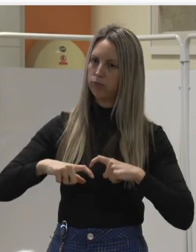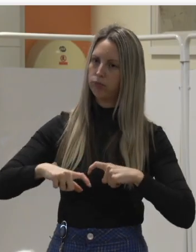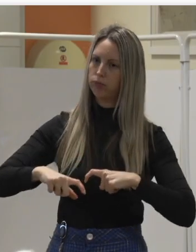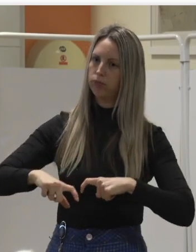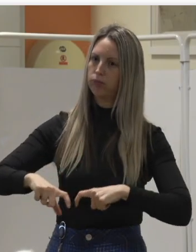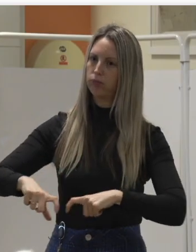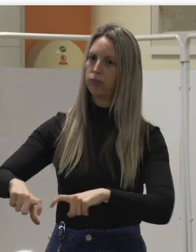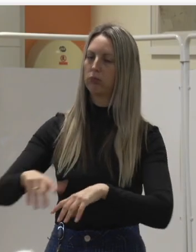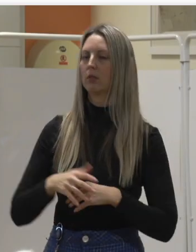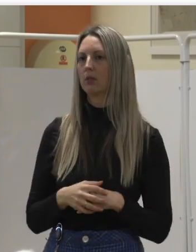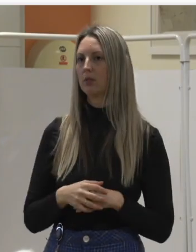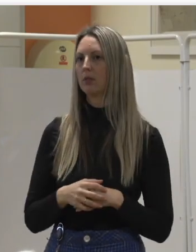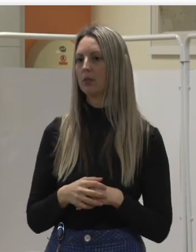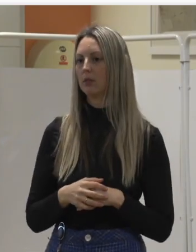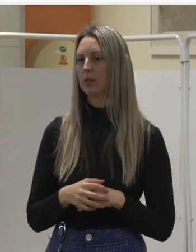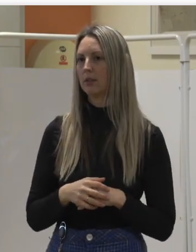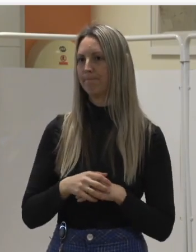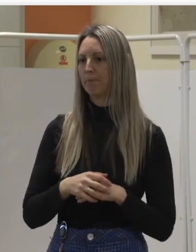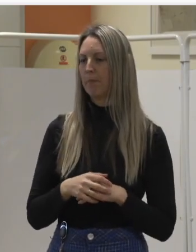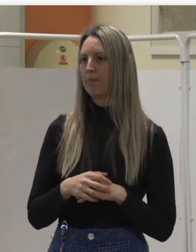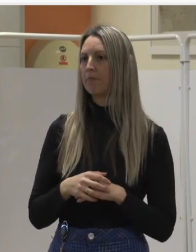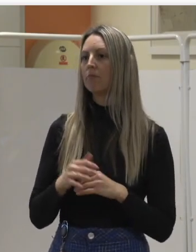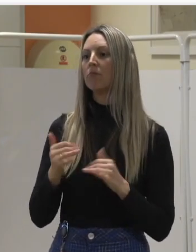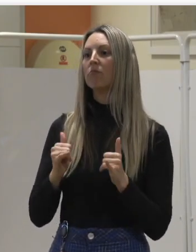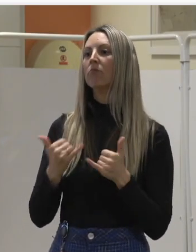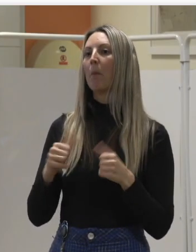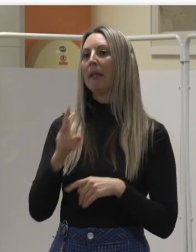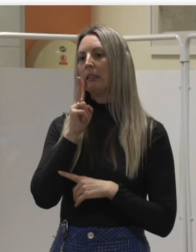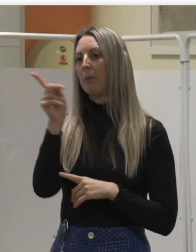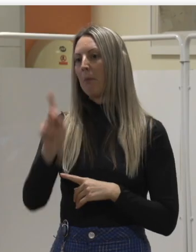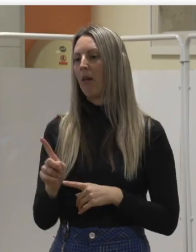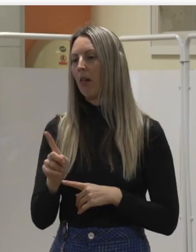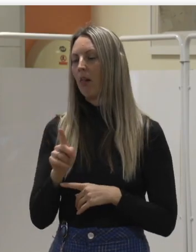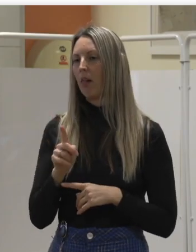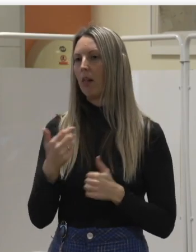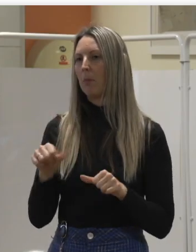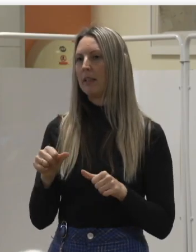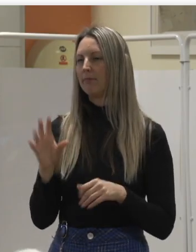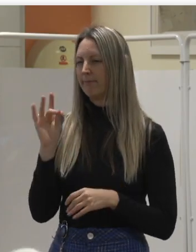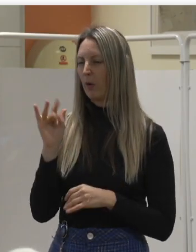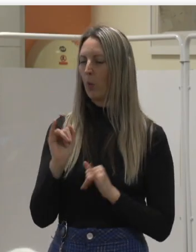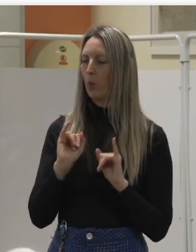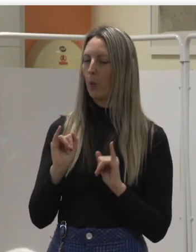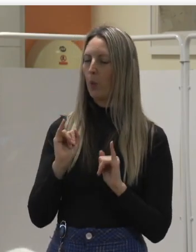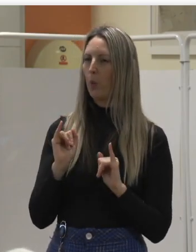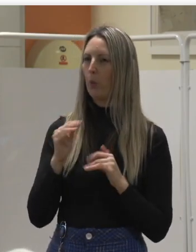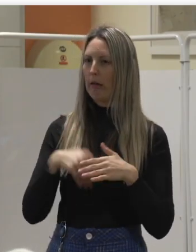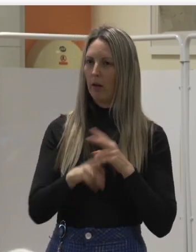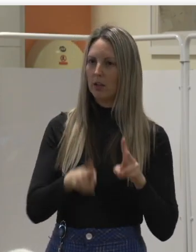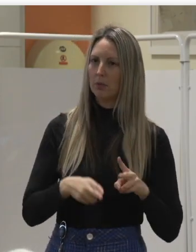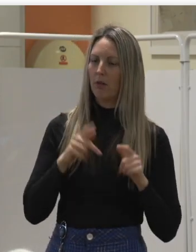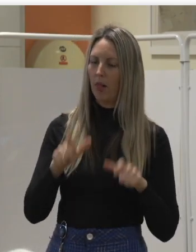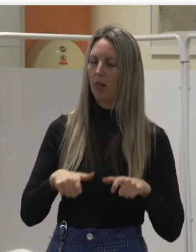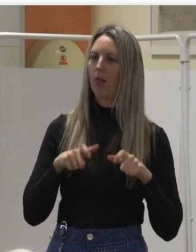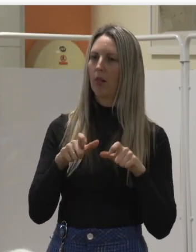get to see some people who had bad infection. They spent months in hospital or in ITU and then come out